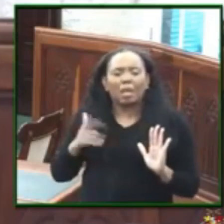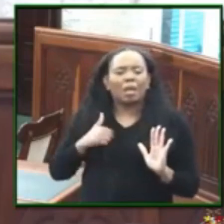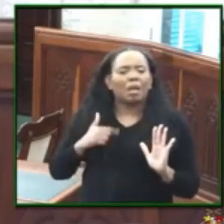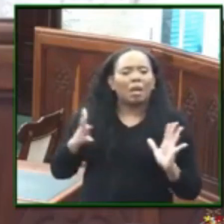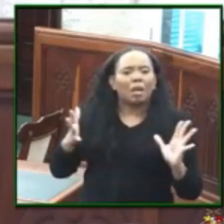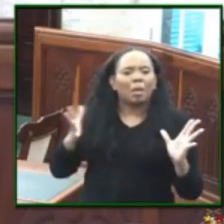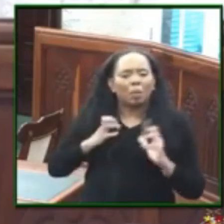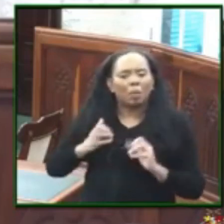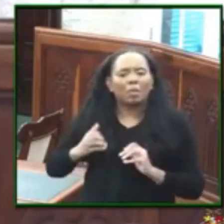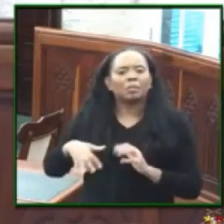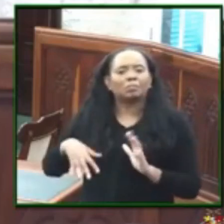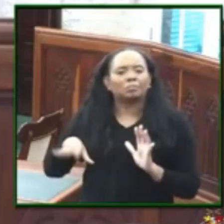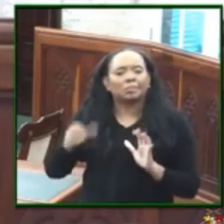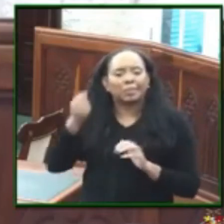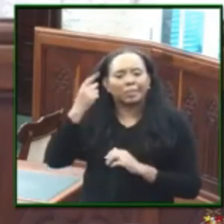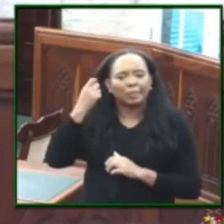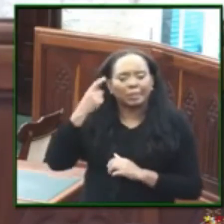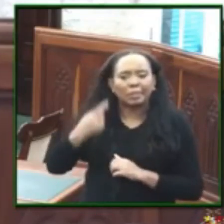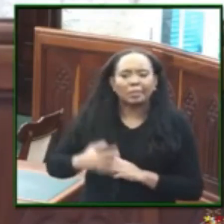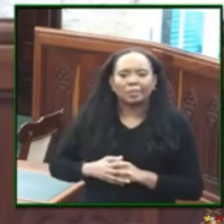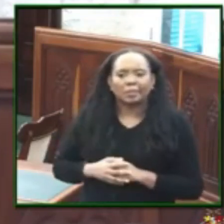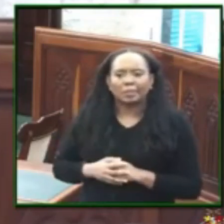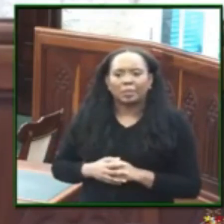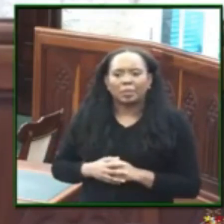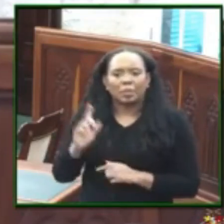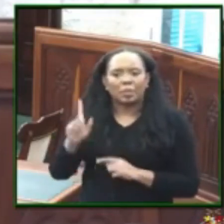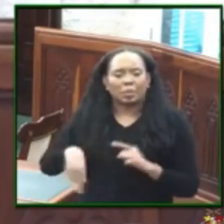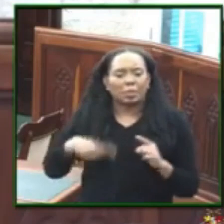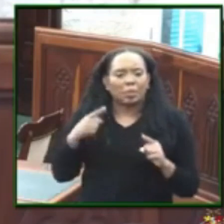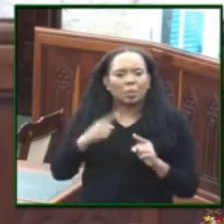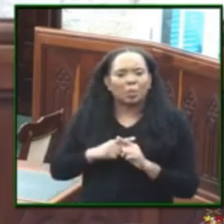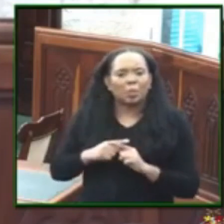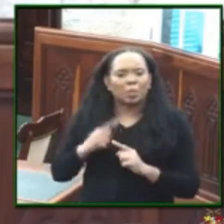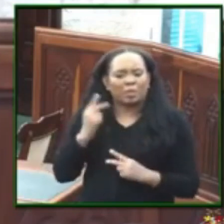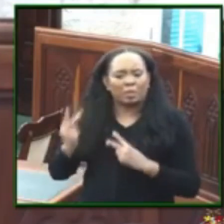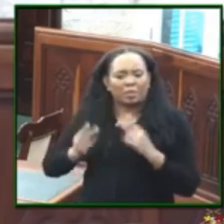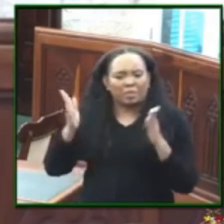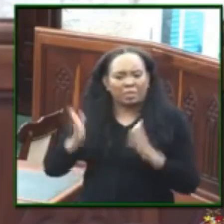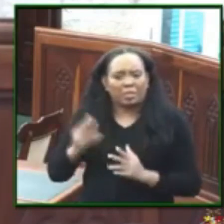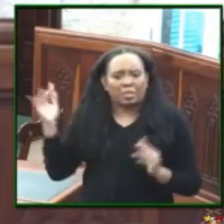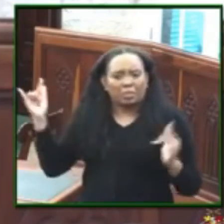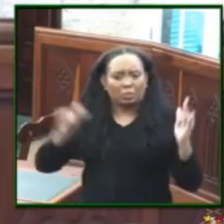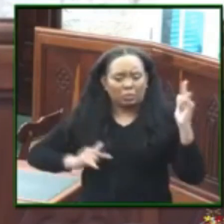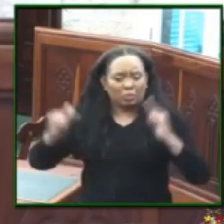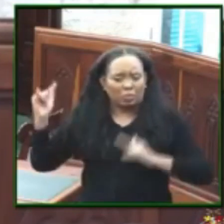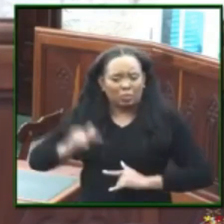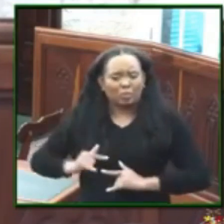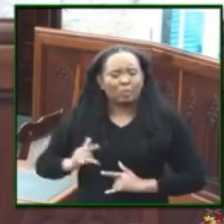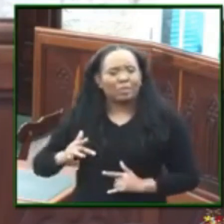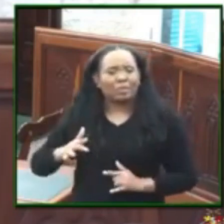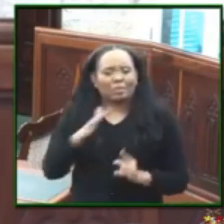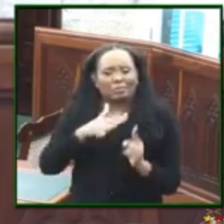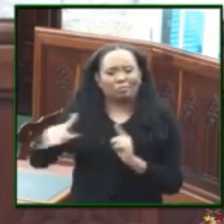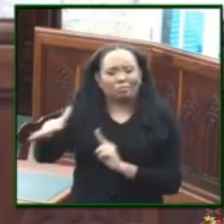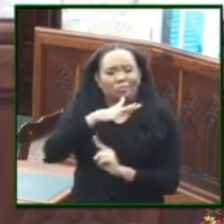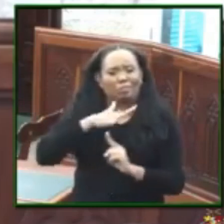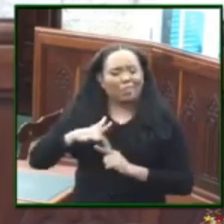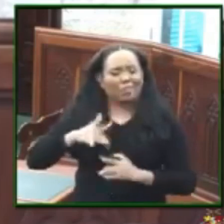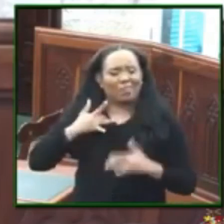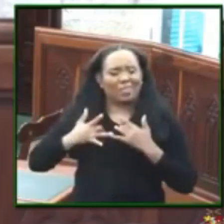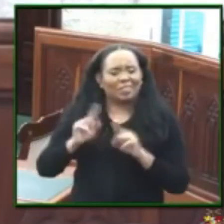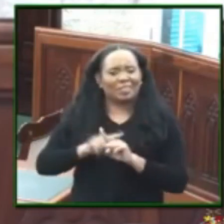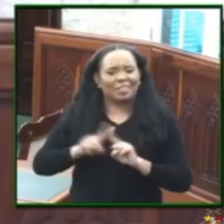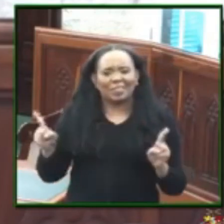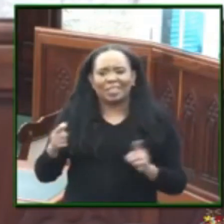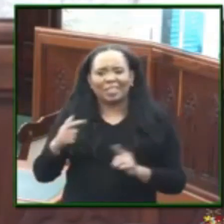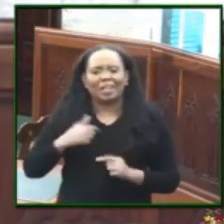I've said before, this place feels different when our tourists are among us. We love people, we love tourists. We love the social